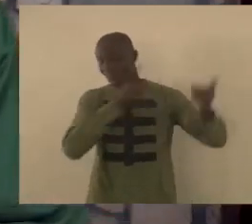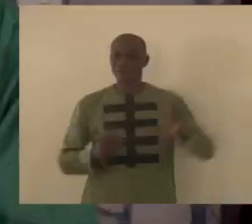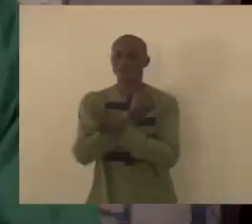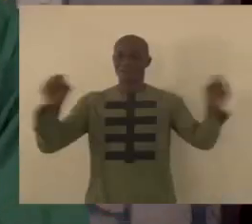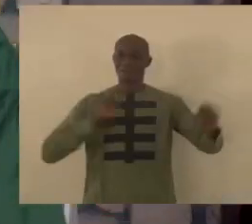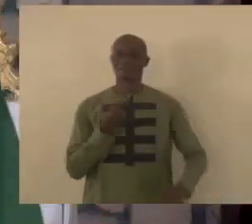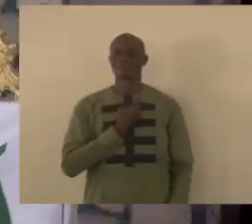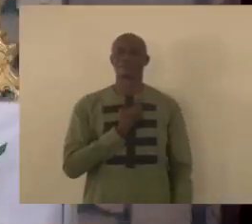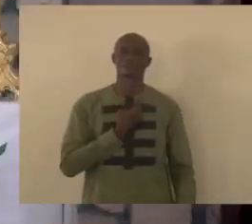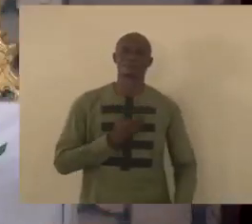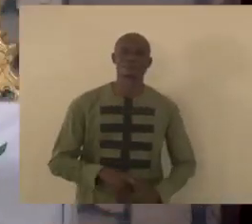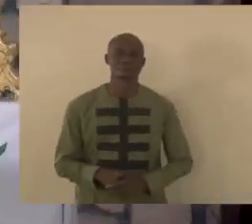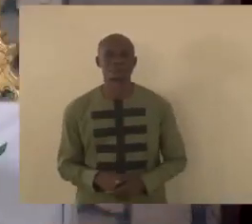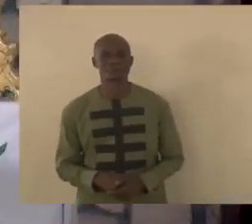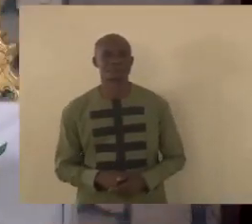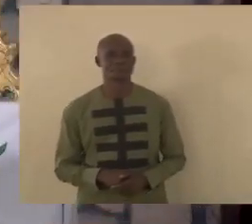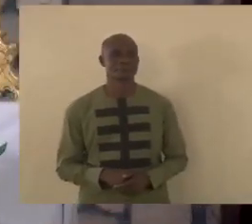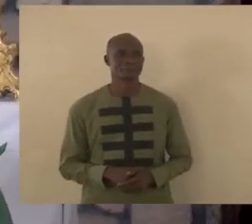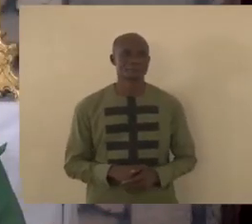May the Lord save us.